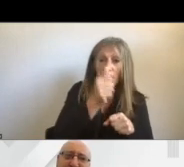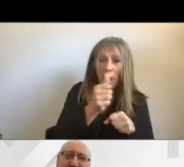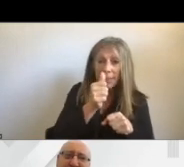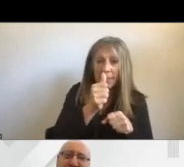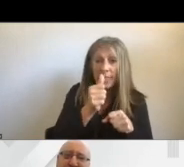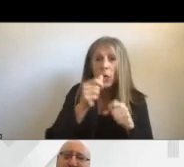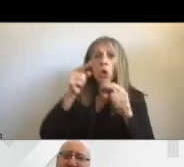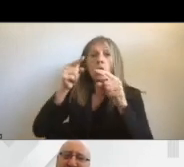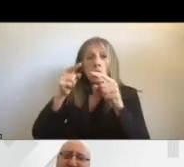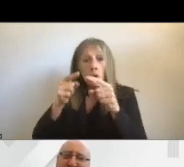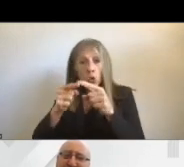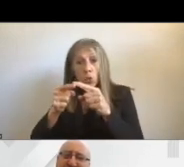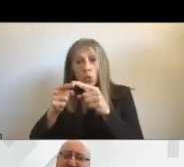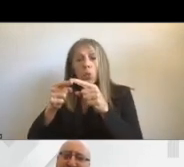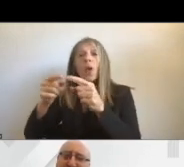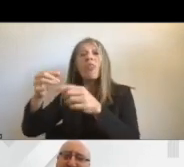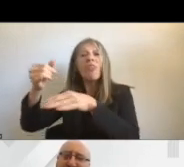R305.2.